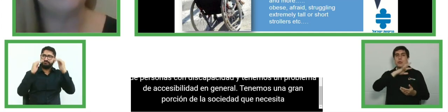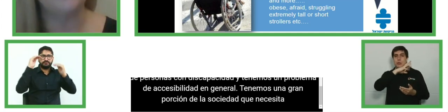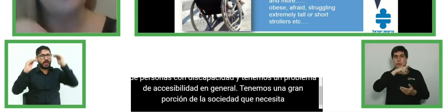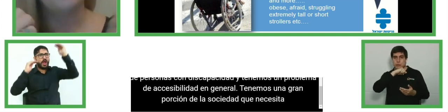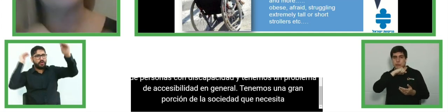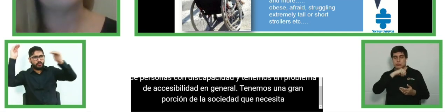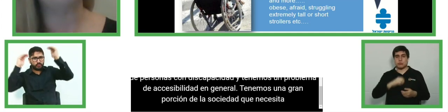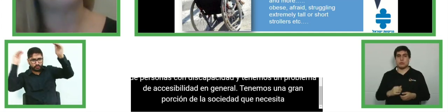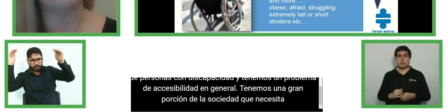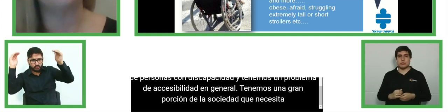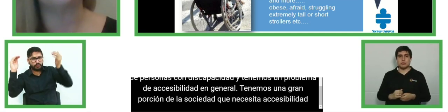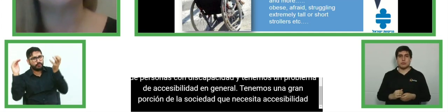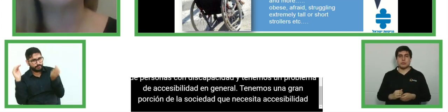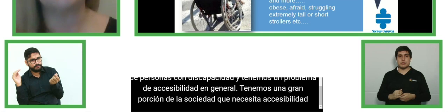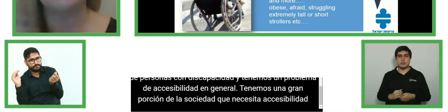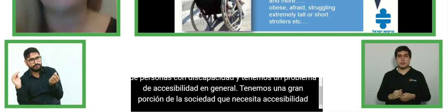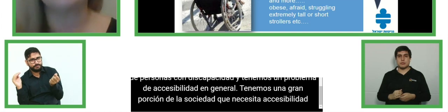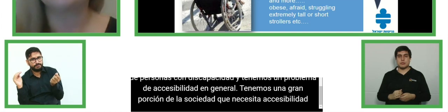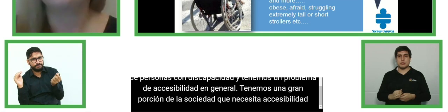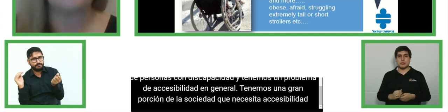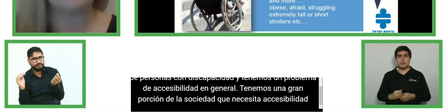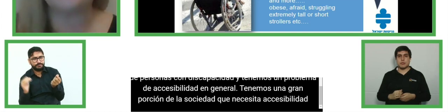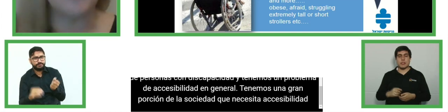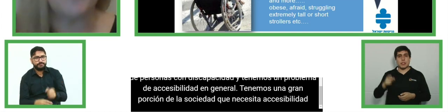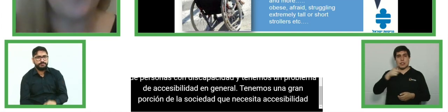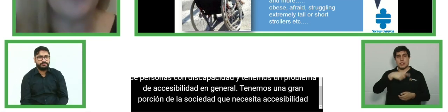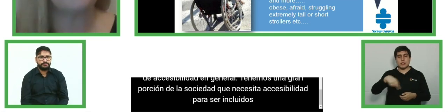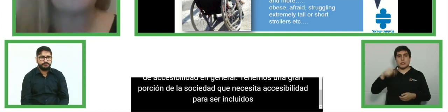cannot ignore, you have to include. Next slide, please.